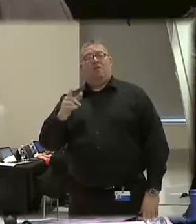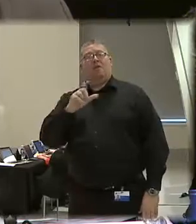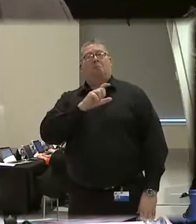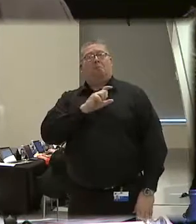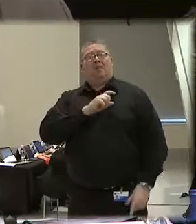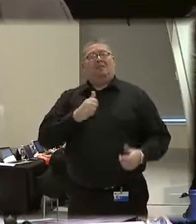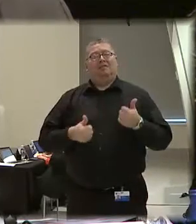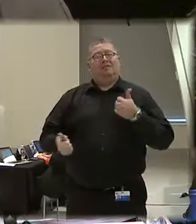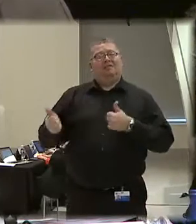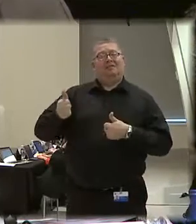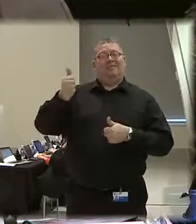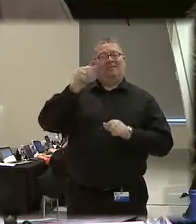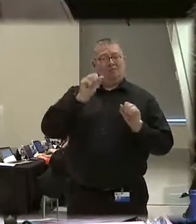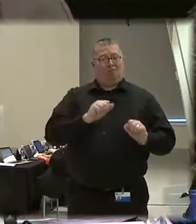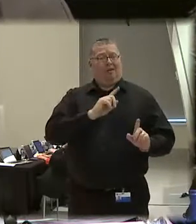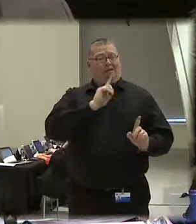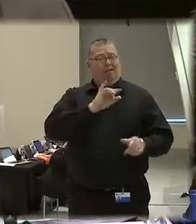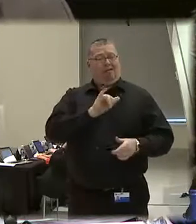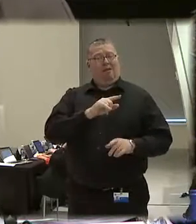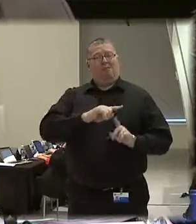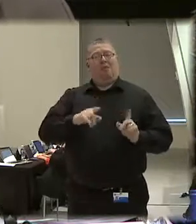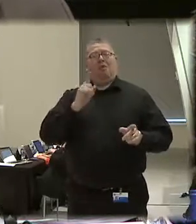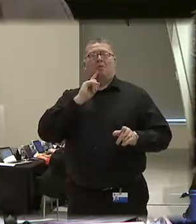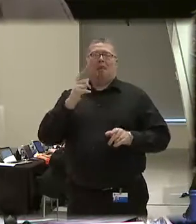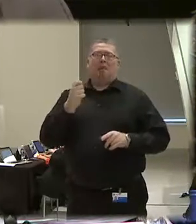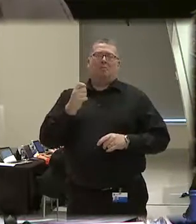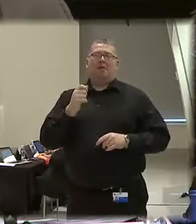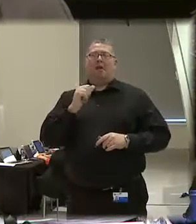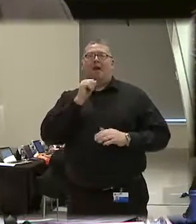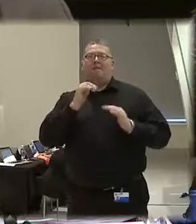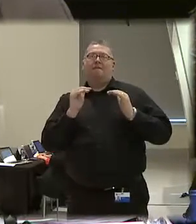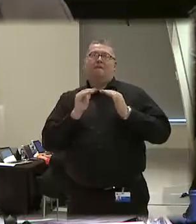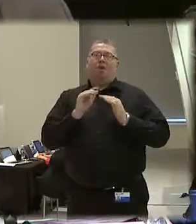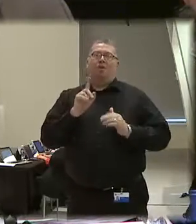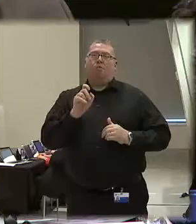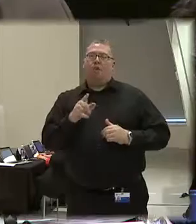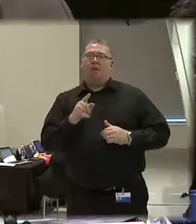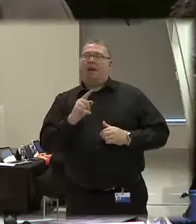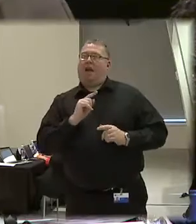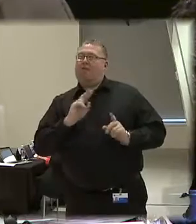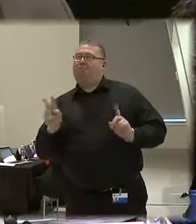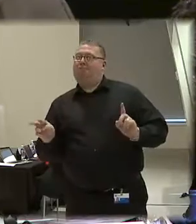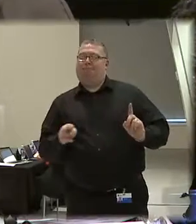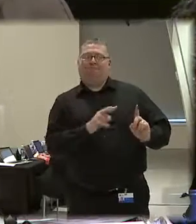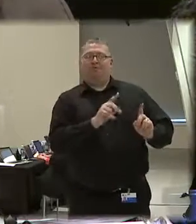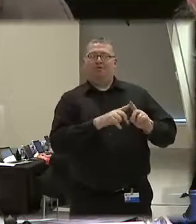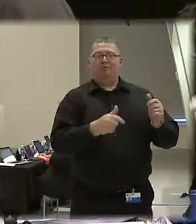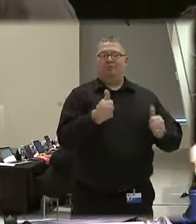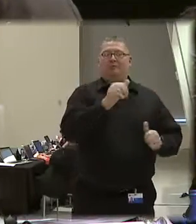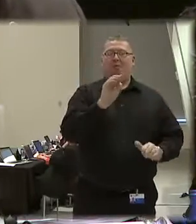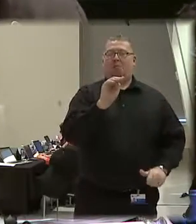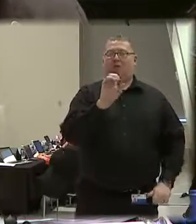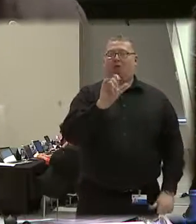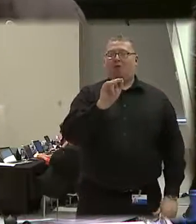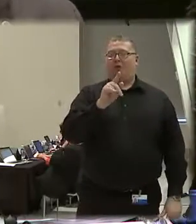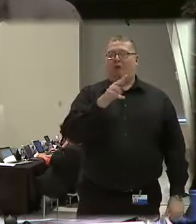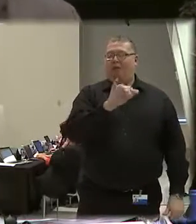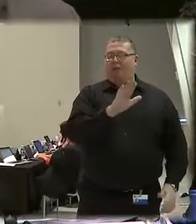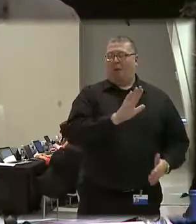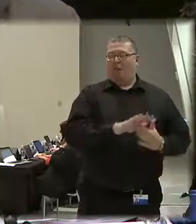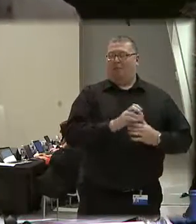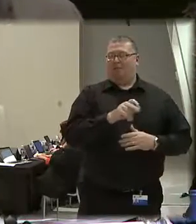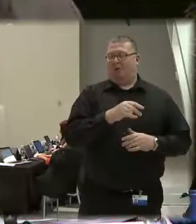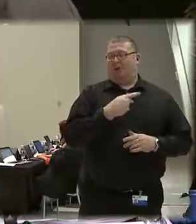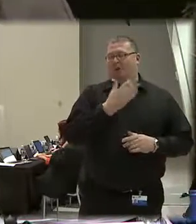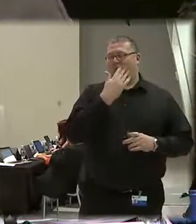executives could answer this question, but since it's going to be a slightly unfair question, I'm going to put Superintendent McCarthy on the spot, since we